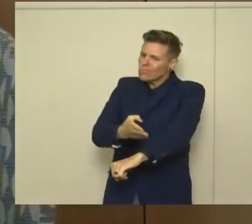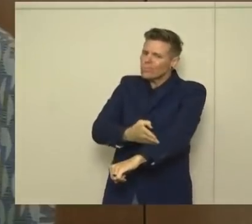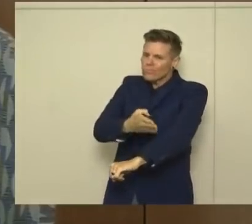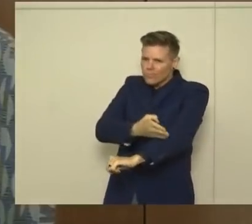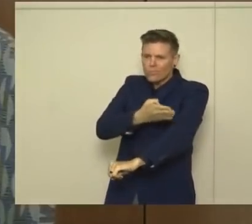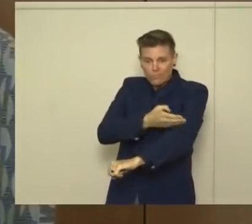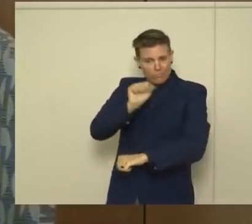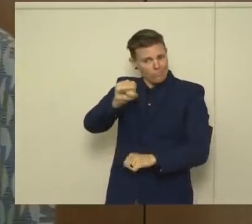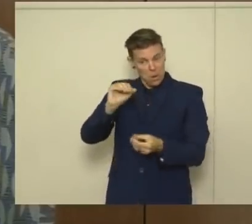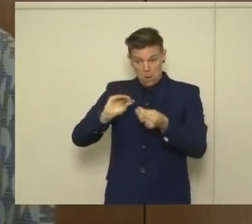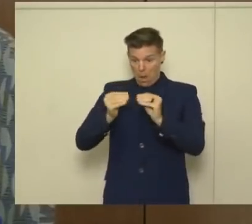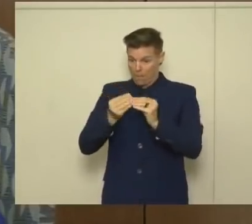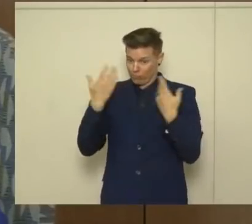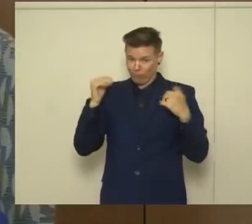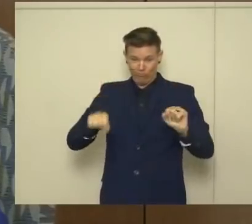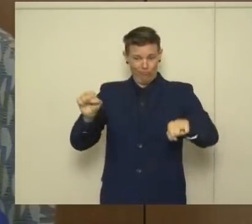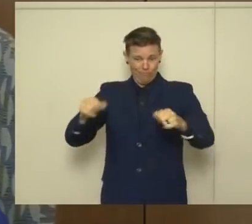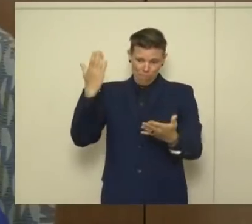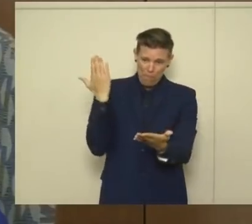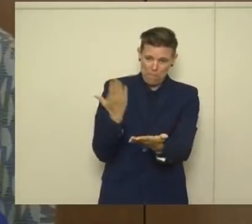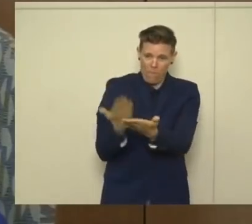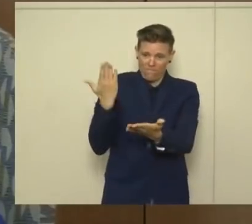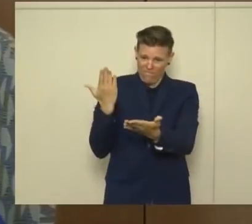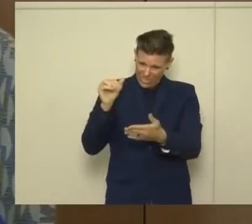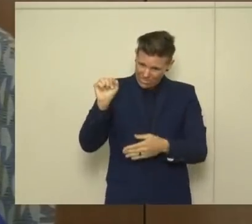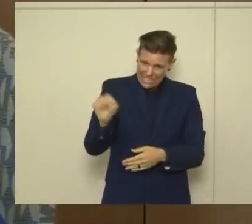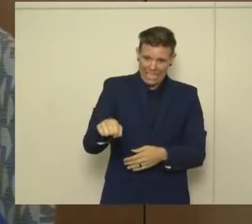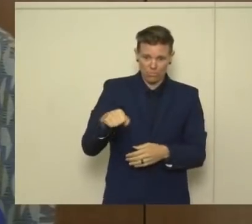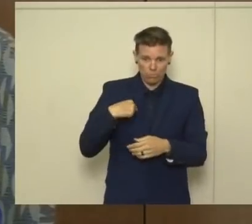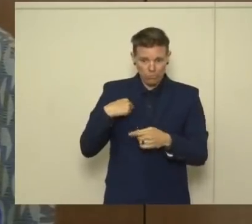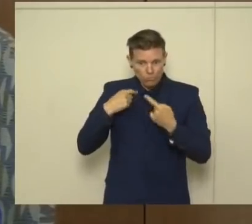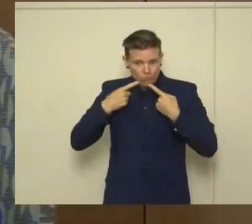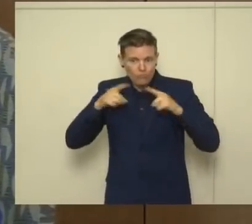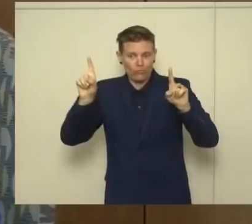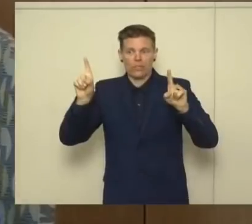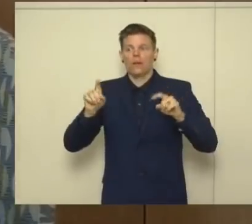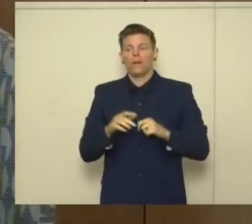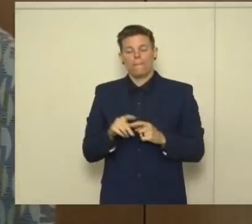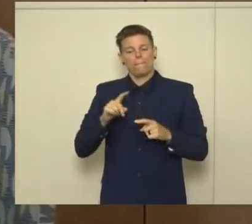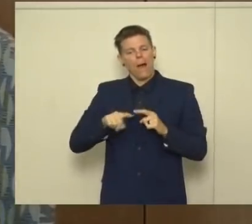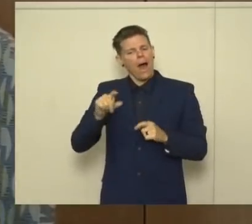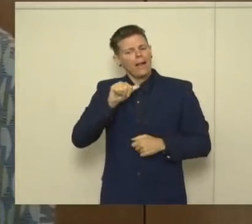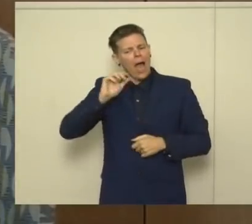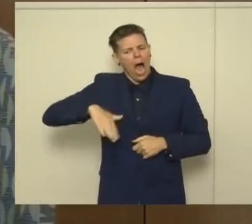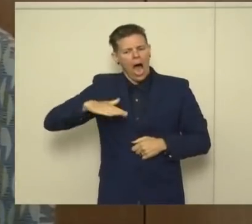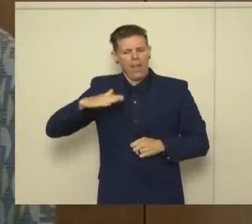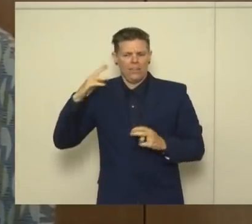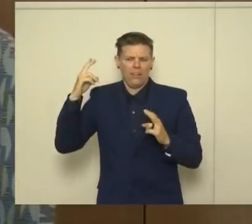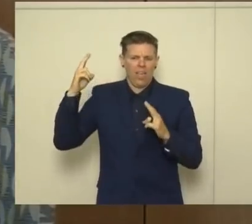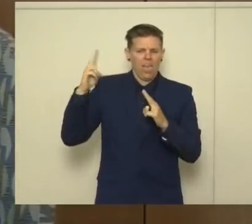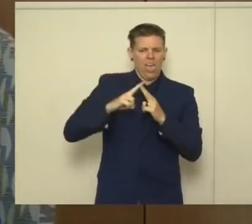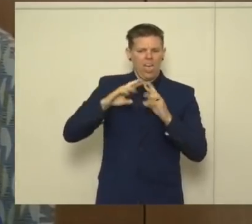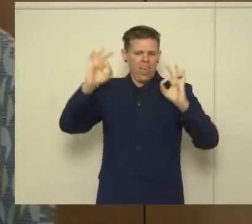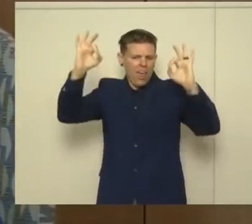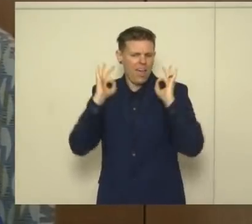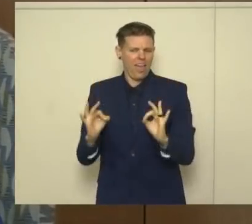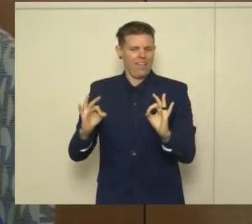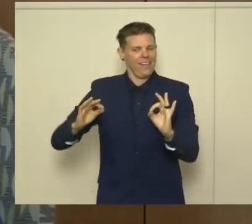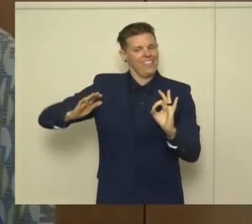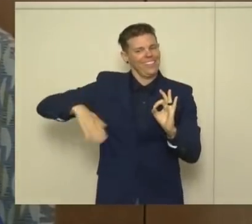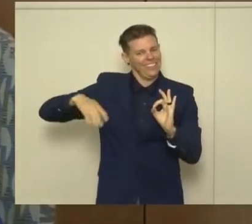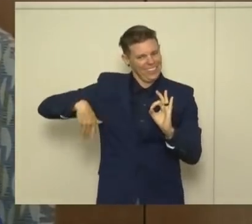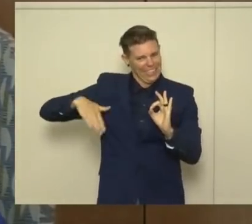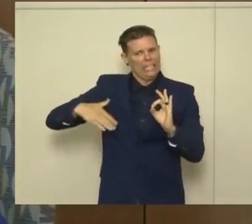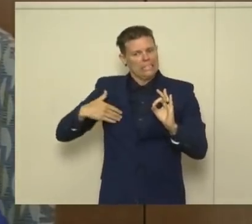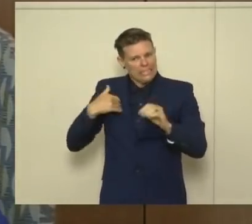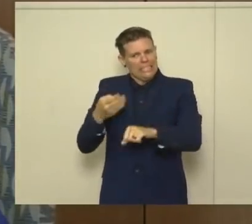It's incredibly helpful. But it is not good enough. And the success of the changes in the public health